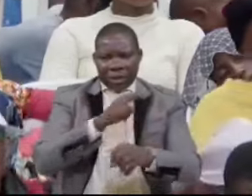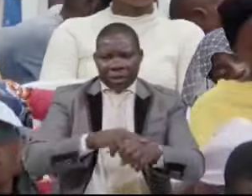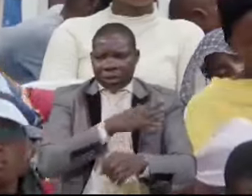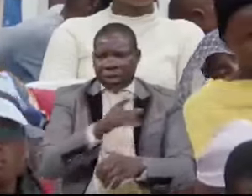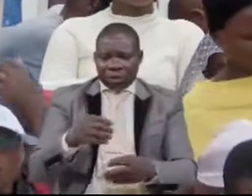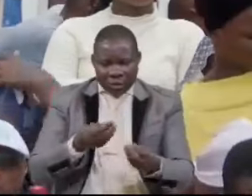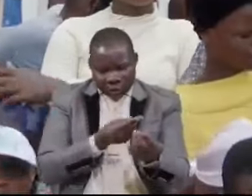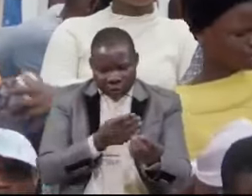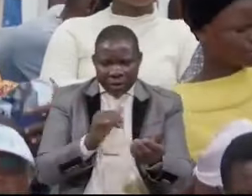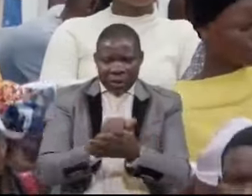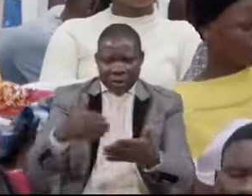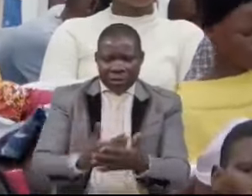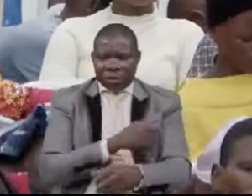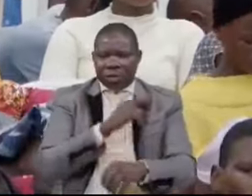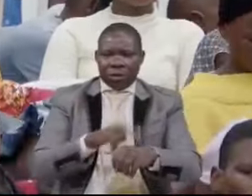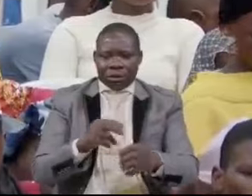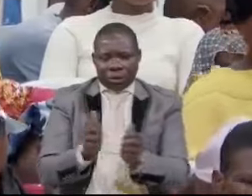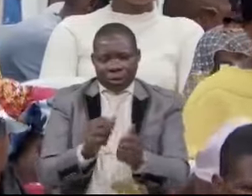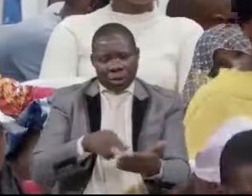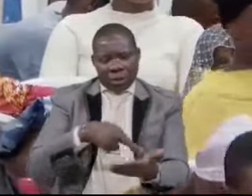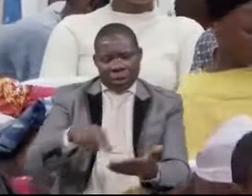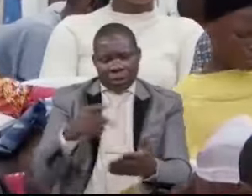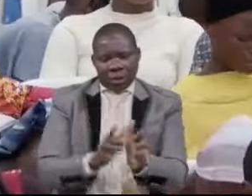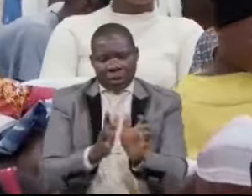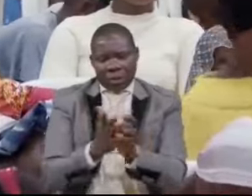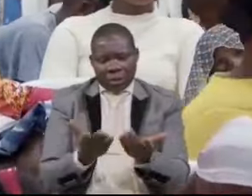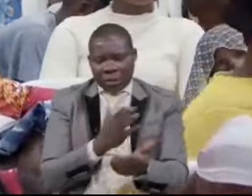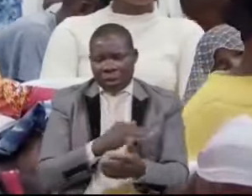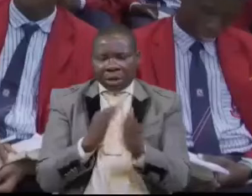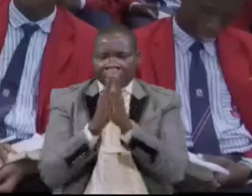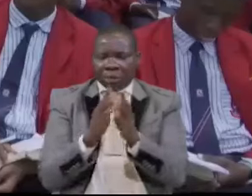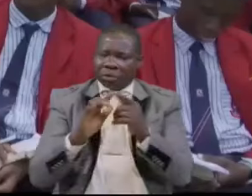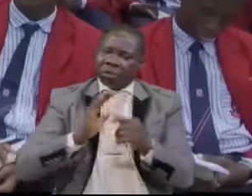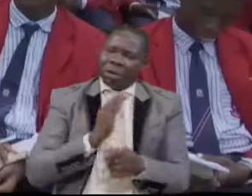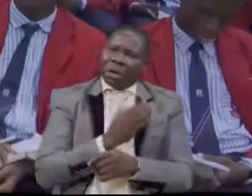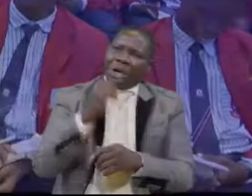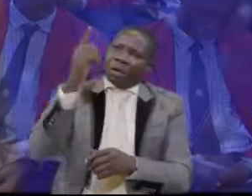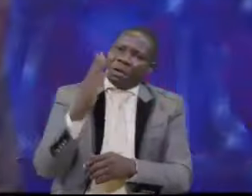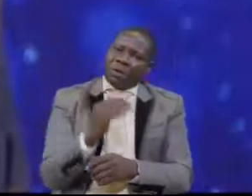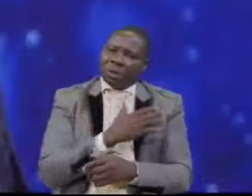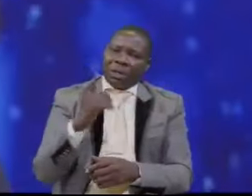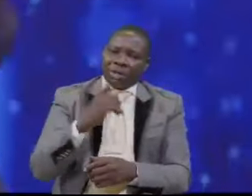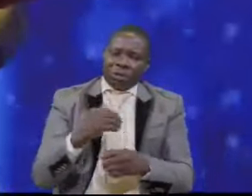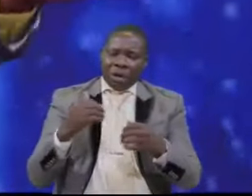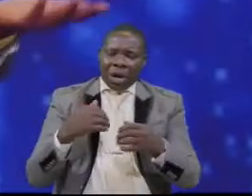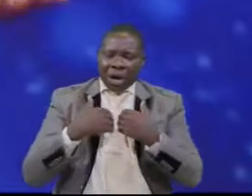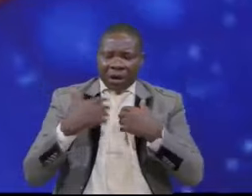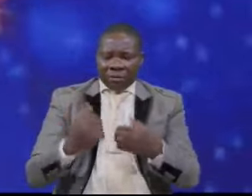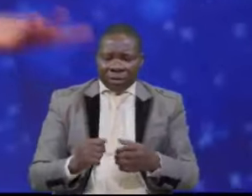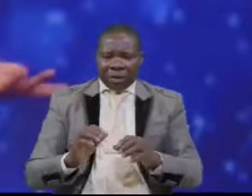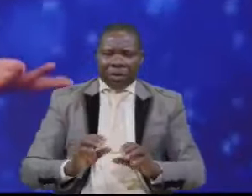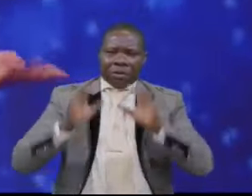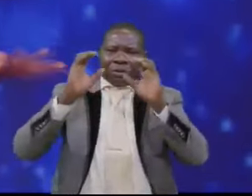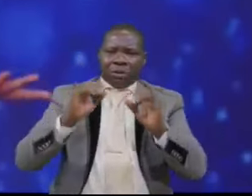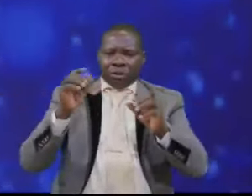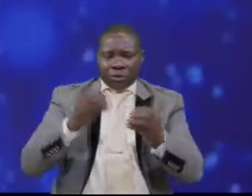with reading the Bible, and we pray to our God, and reaffirming your consecration, reaffirming your conviction, it is